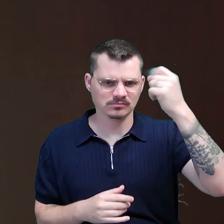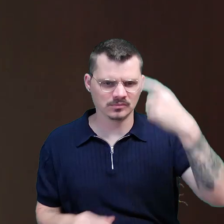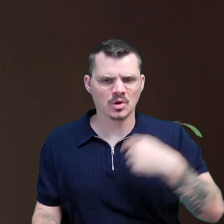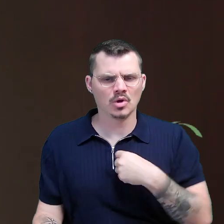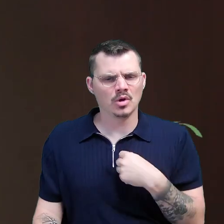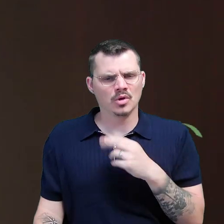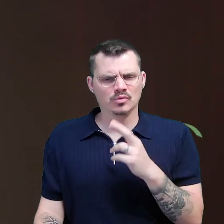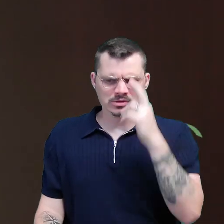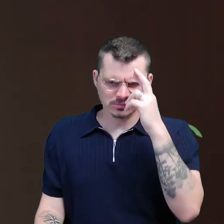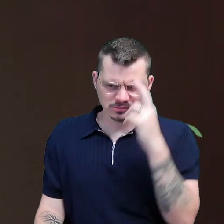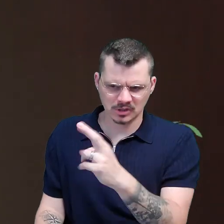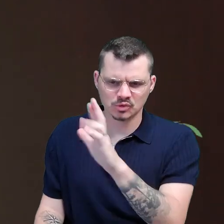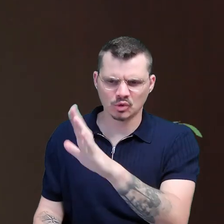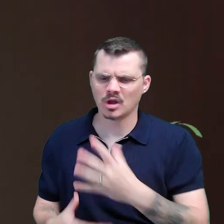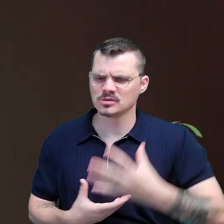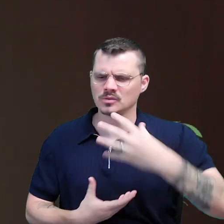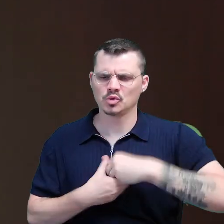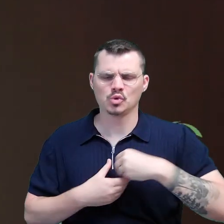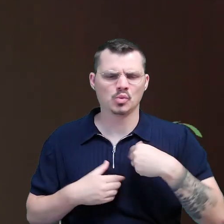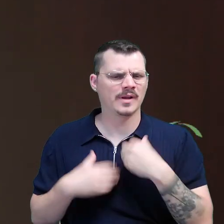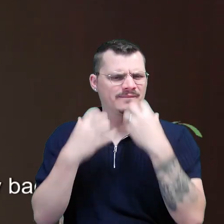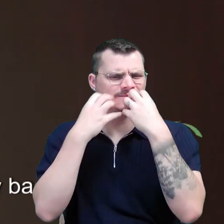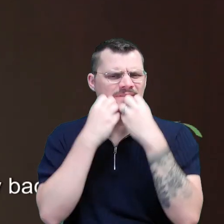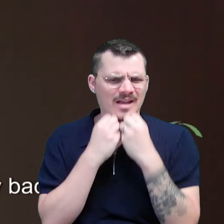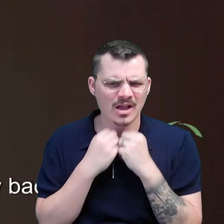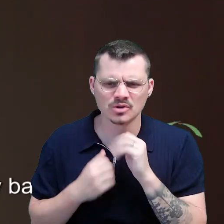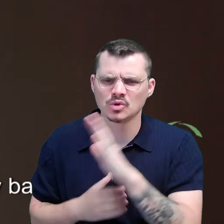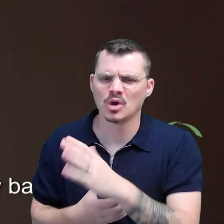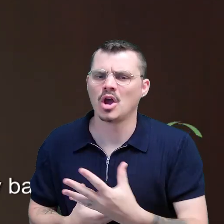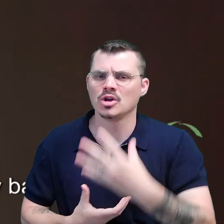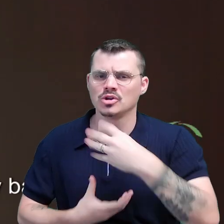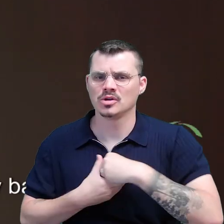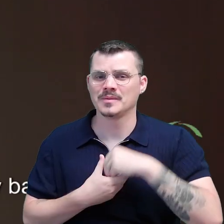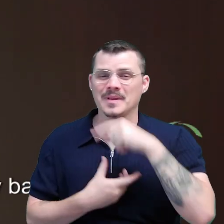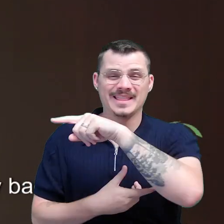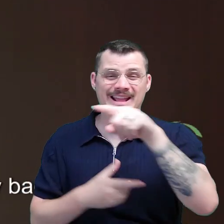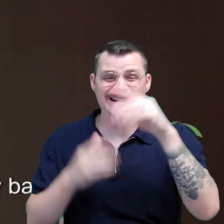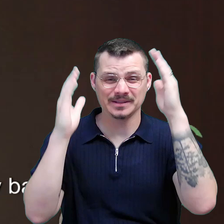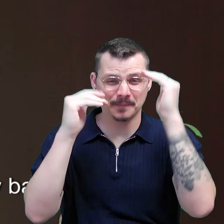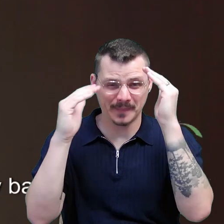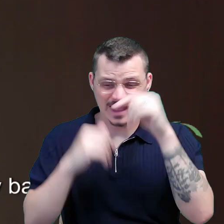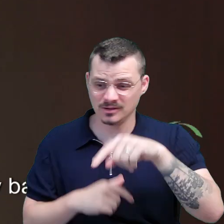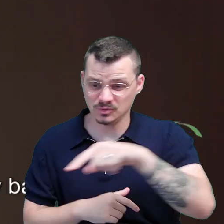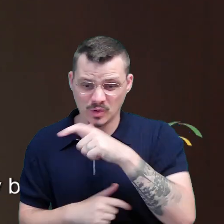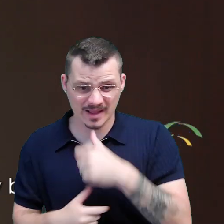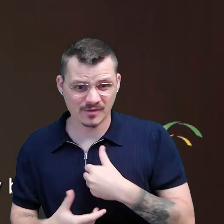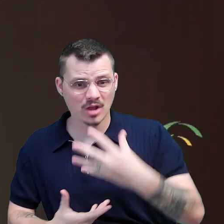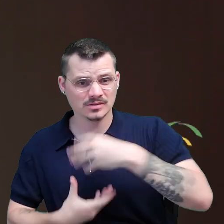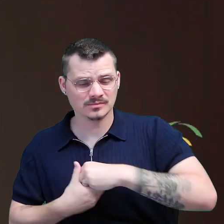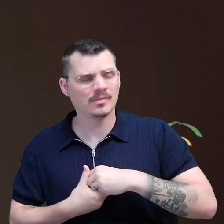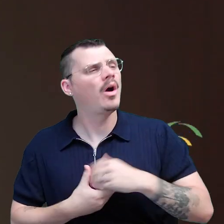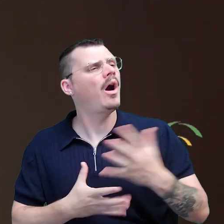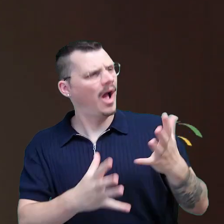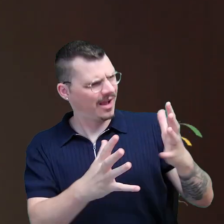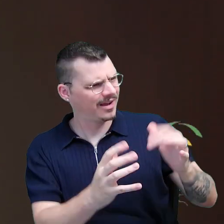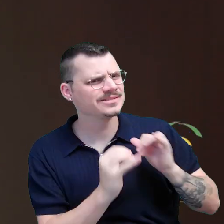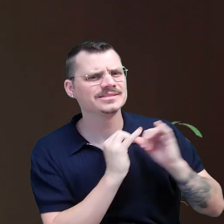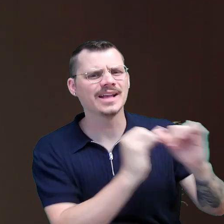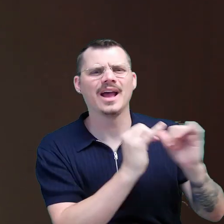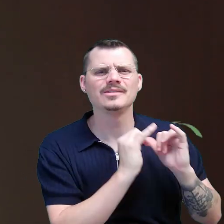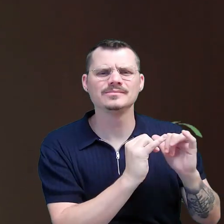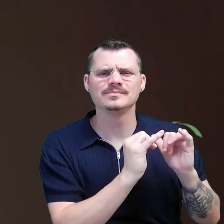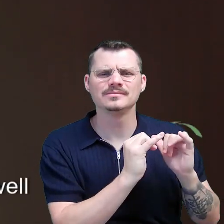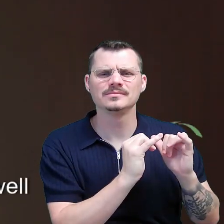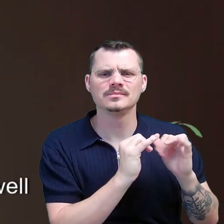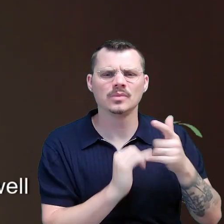respect your autism, we value your autism. They expect the person to feel the same way back.